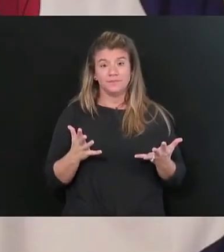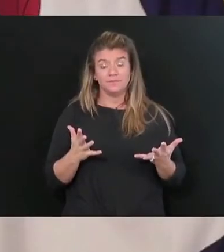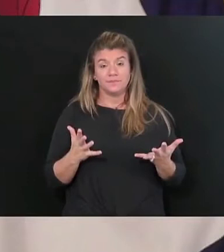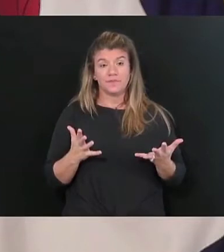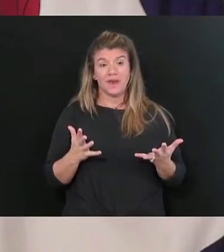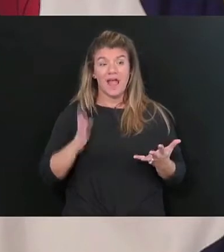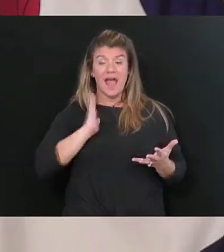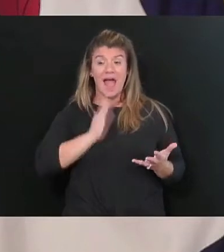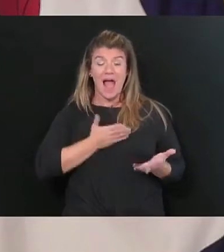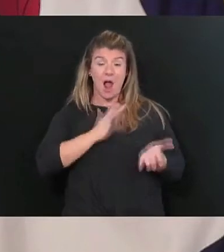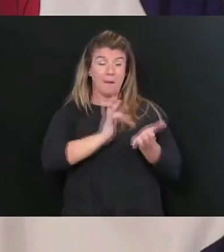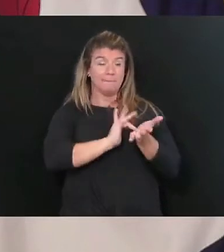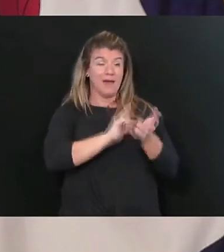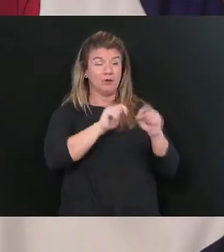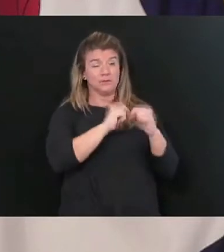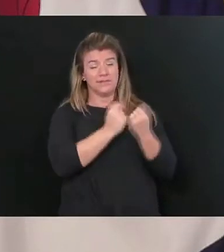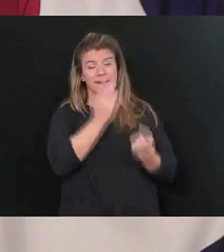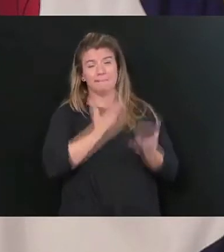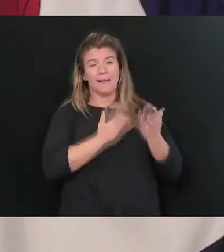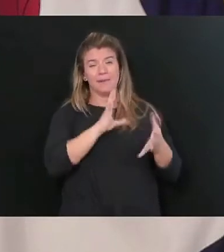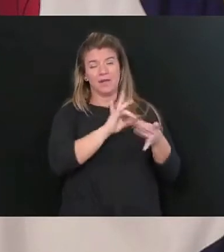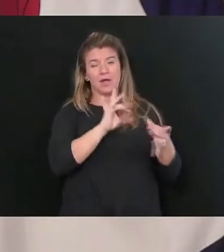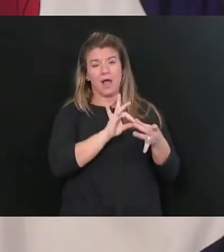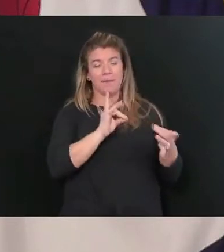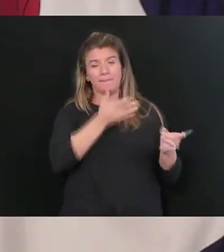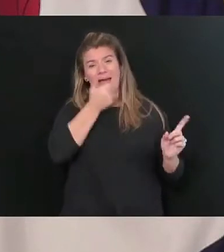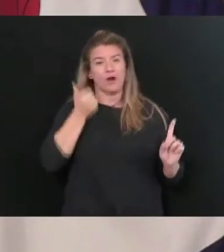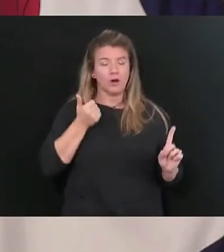our medical team could probably comment on this better than I, but